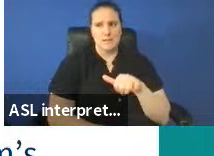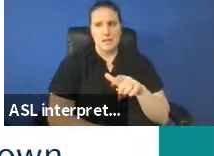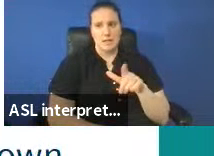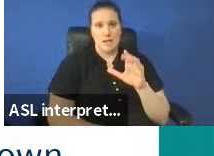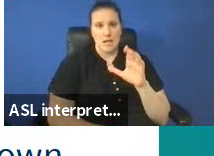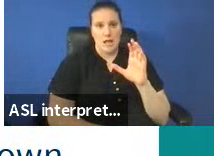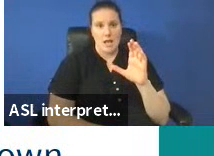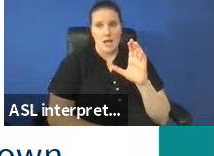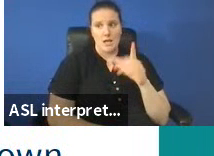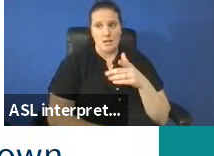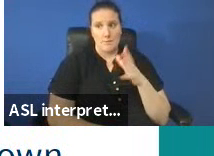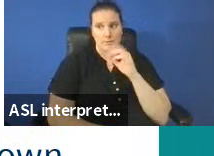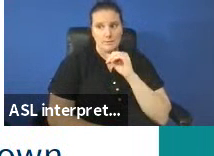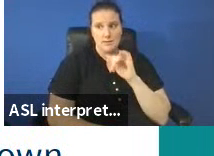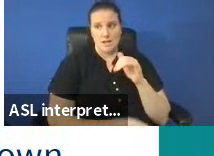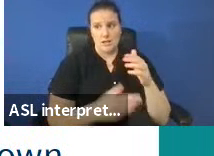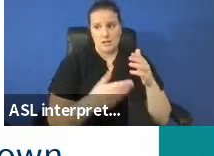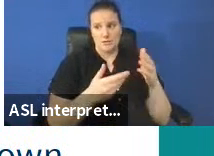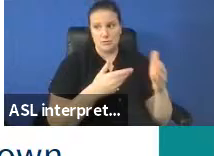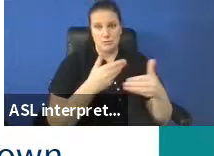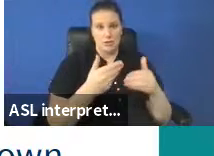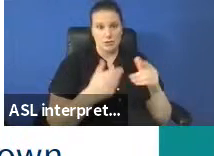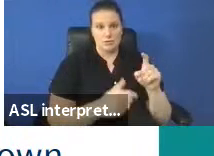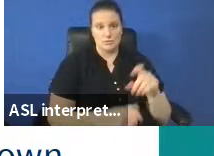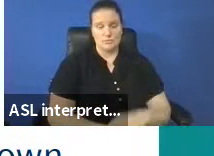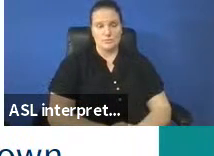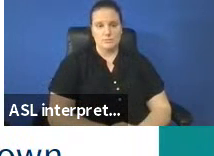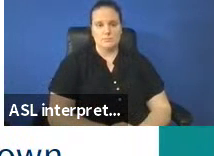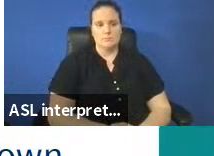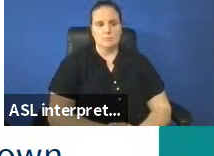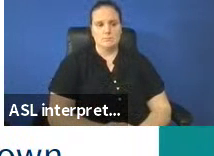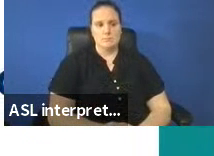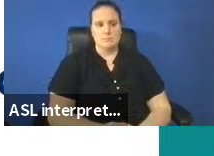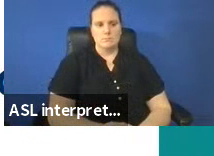Kayla? Back to the introductions.